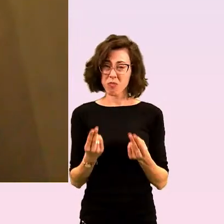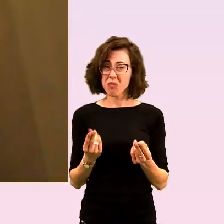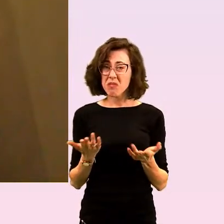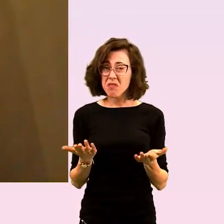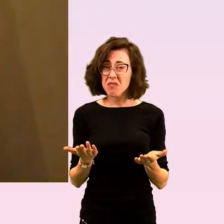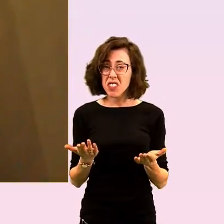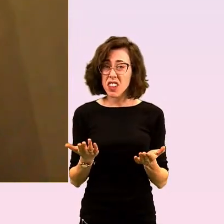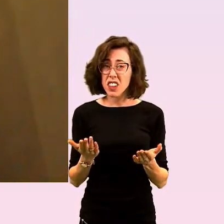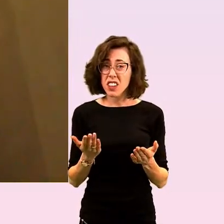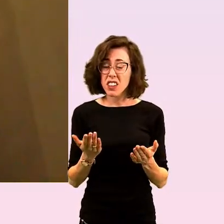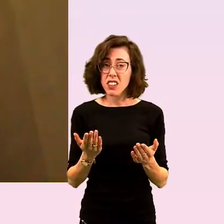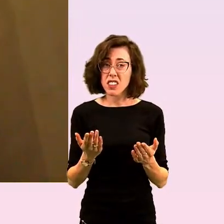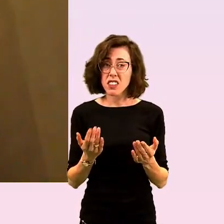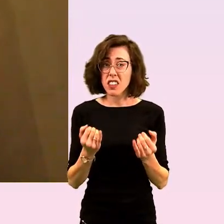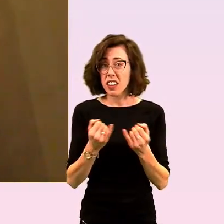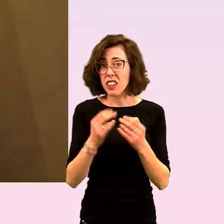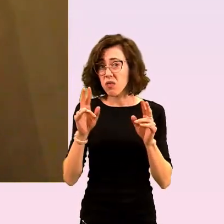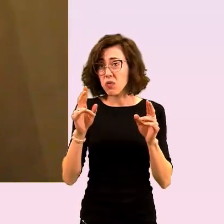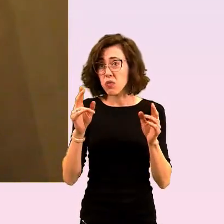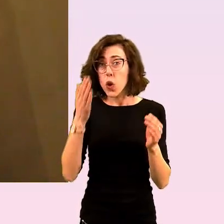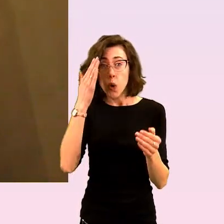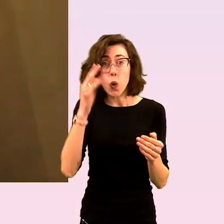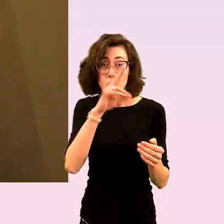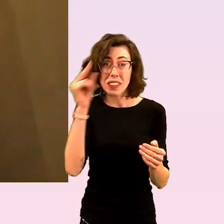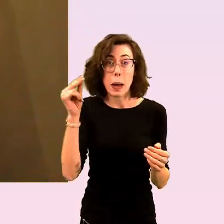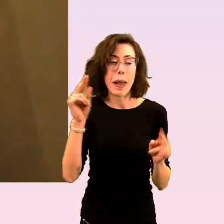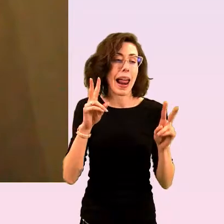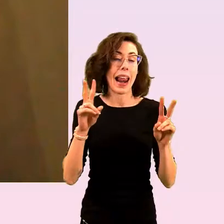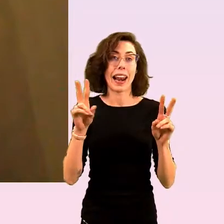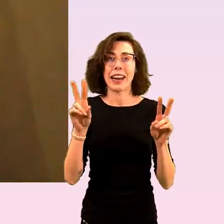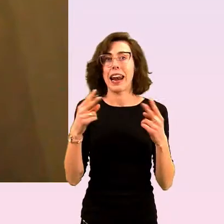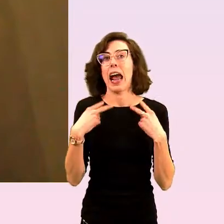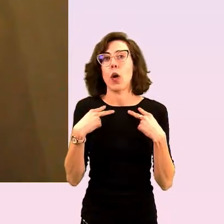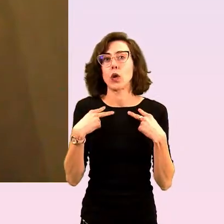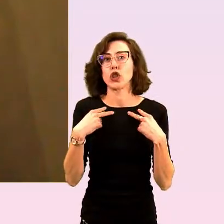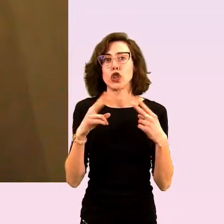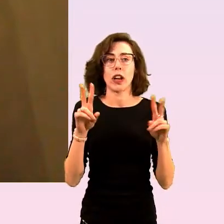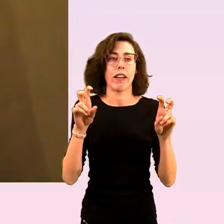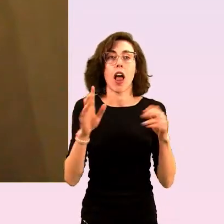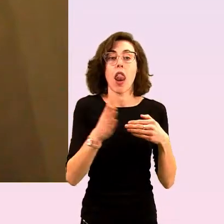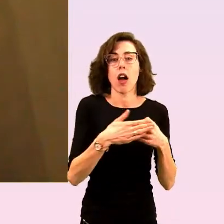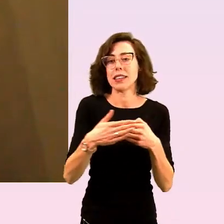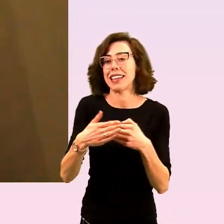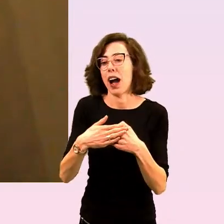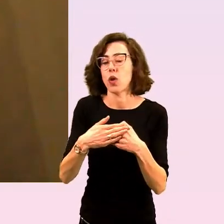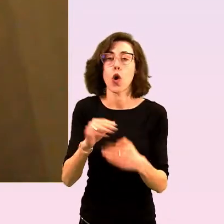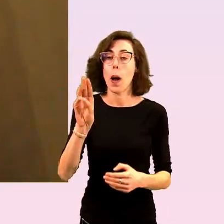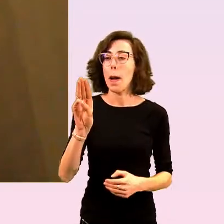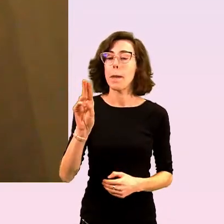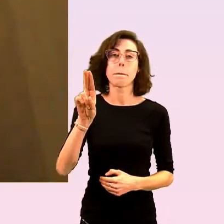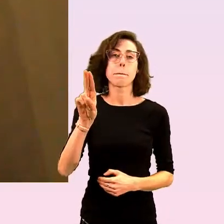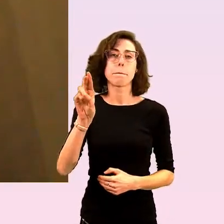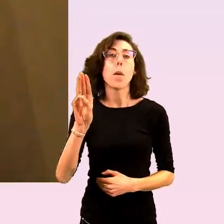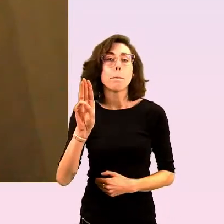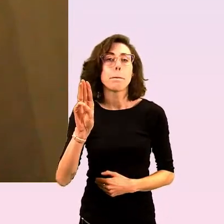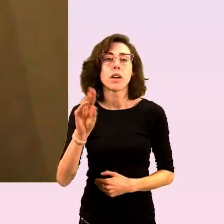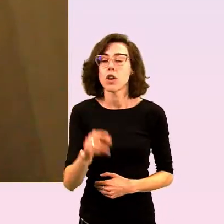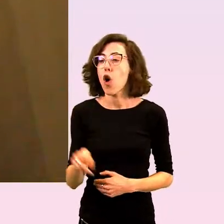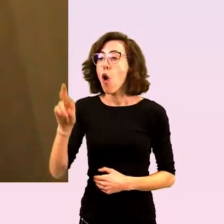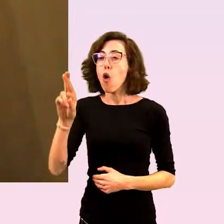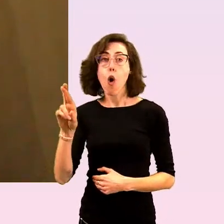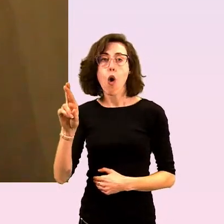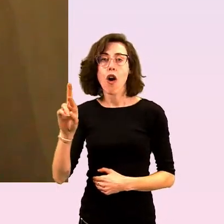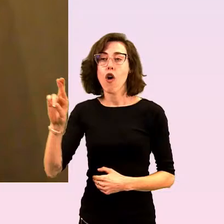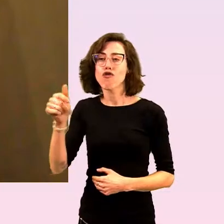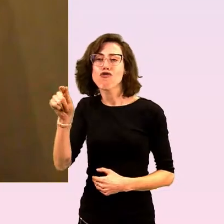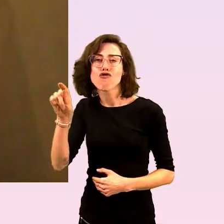about even the language that we use, in terms of lockdown or PUP or the OR rate, like these were not